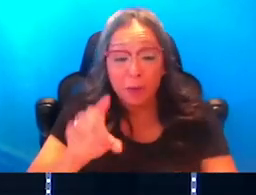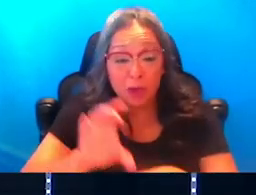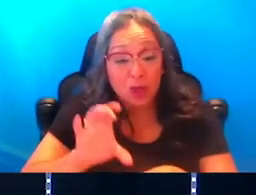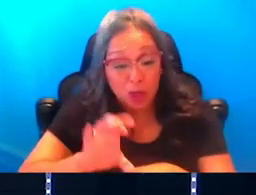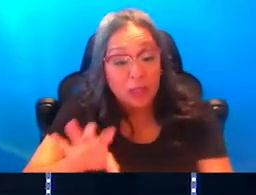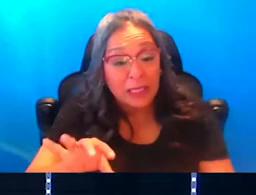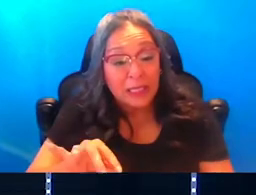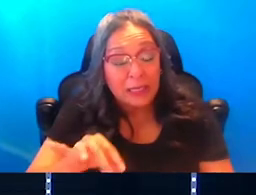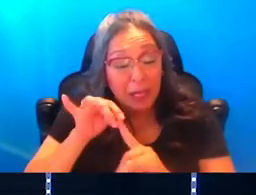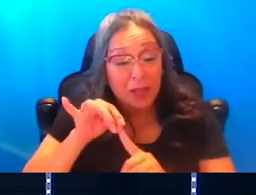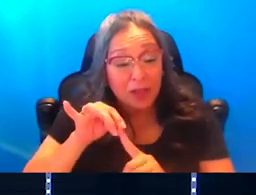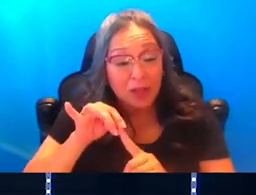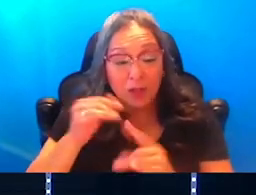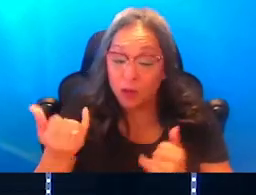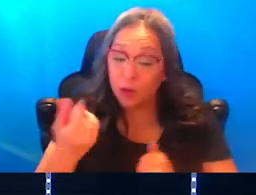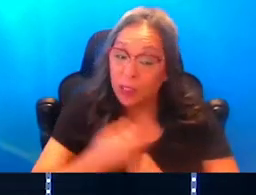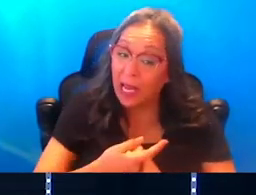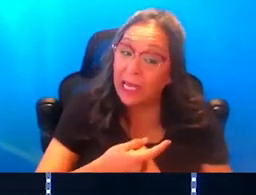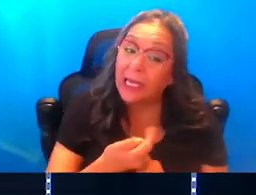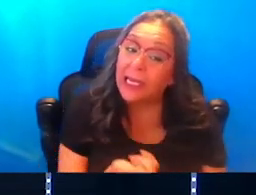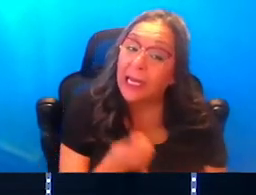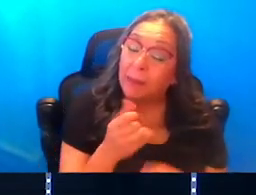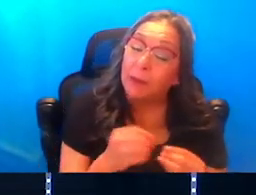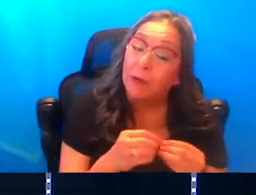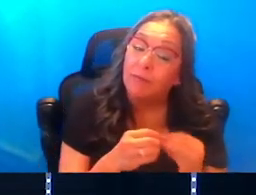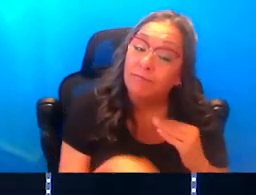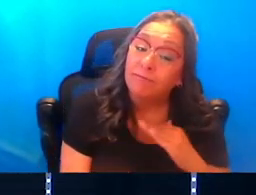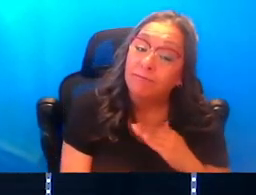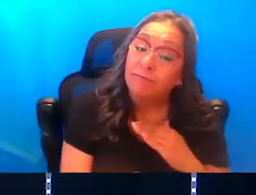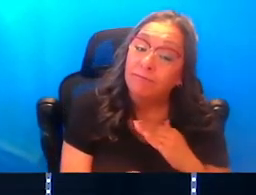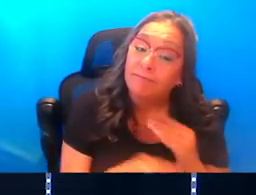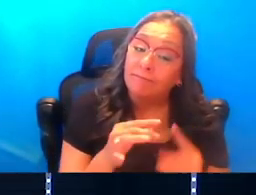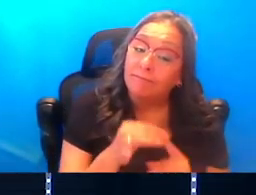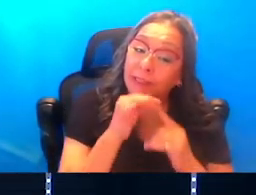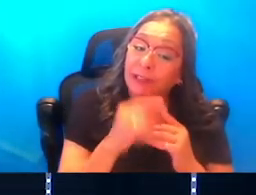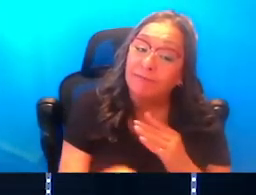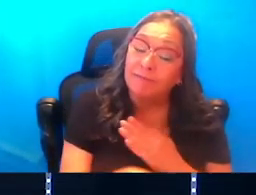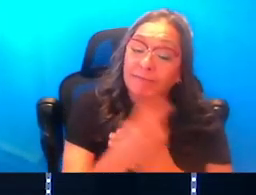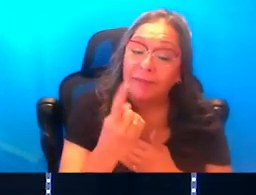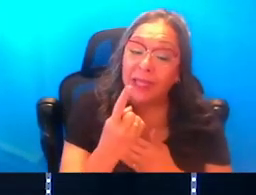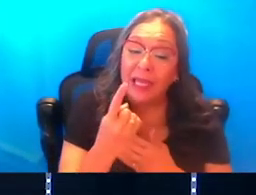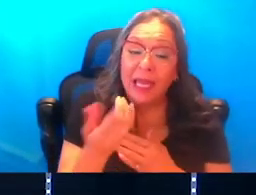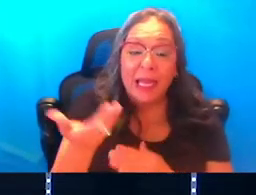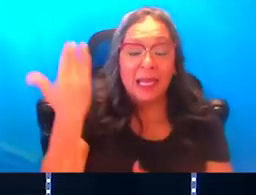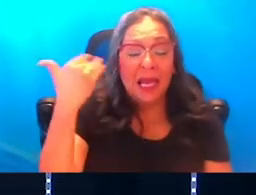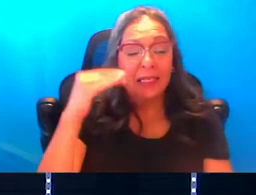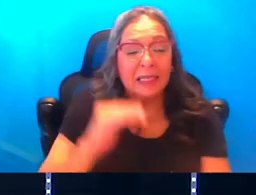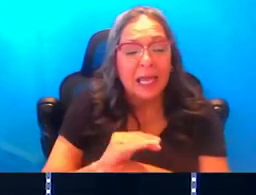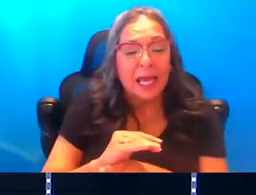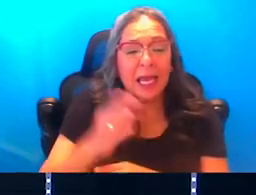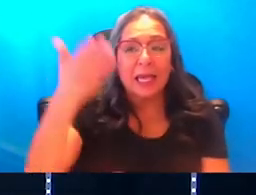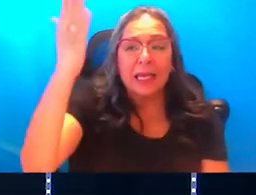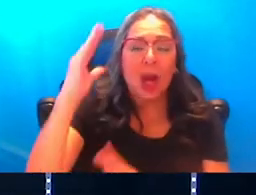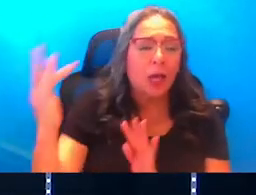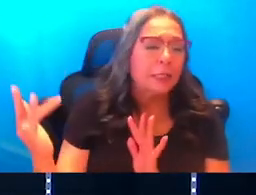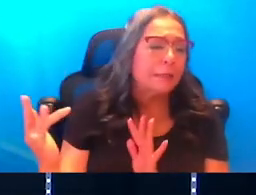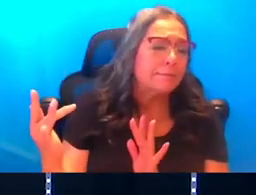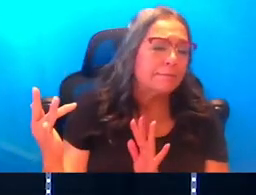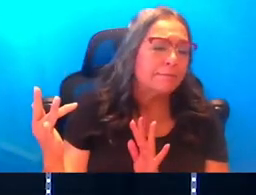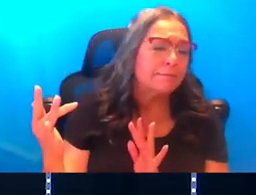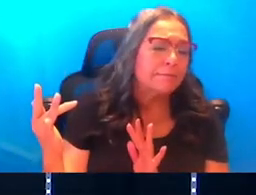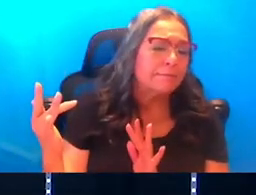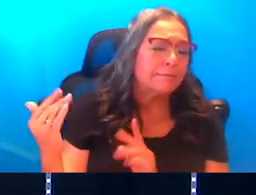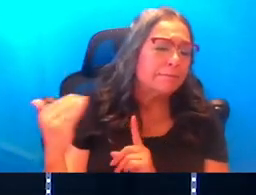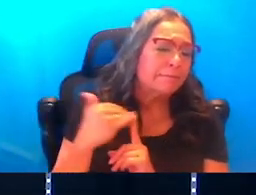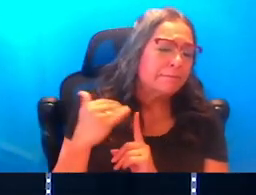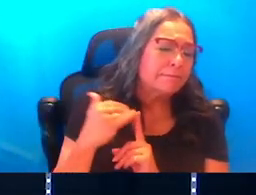bit of a special day. God is just, he kind of got a hold of me last night, got a hold of me, spoke a